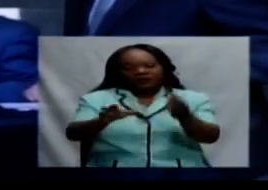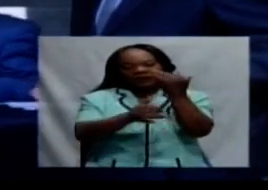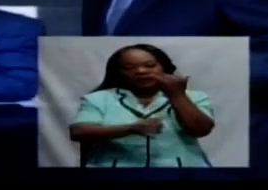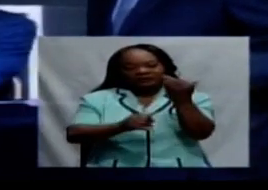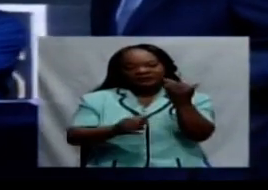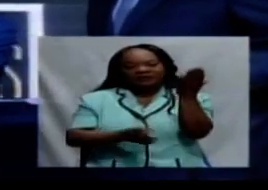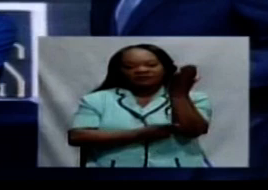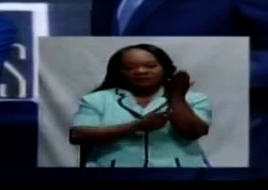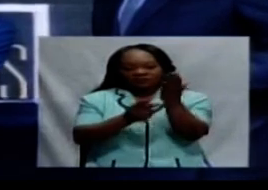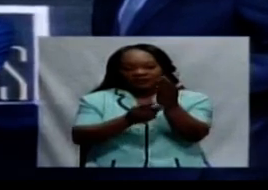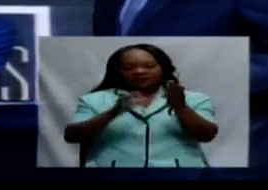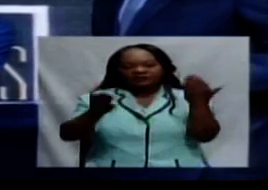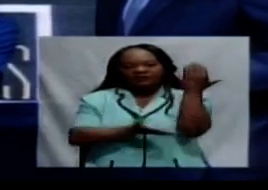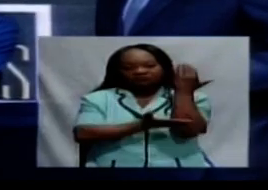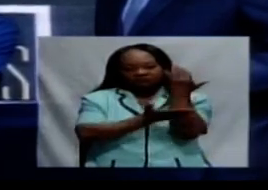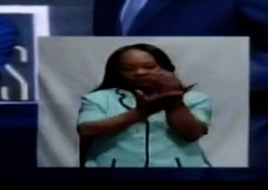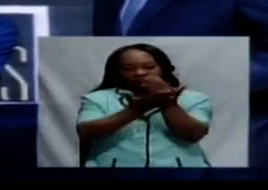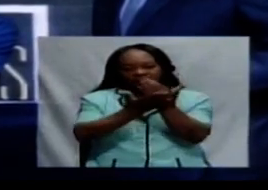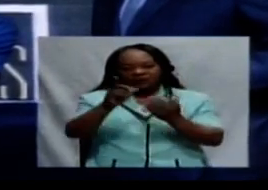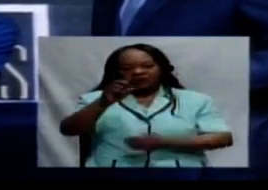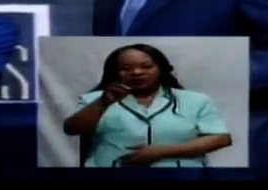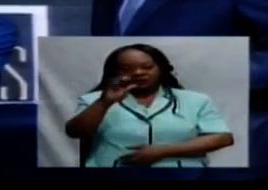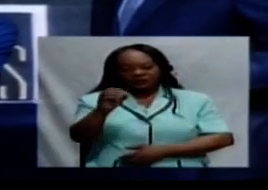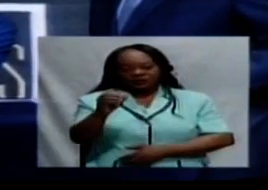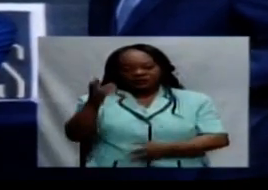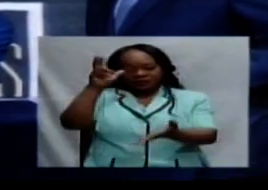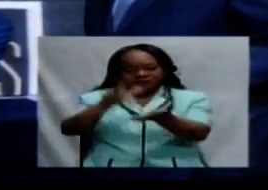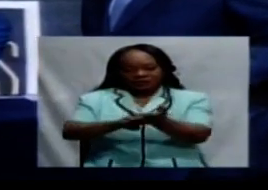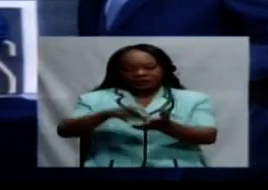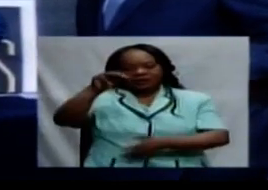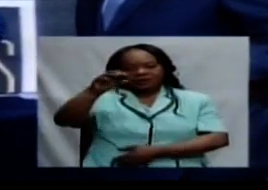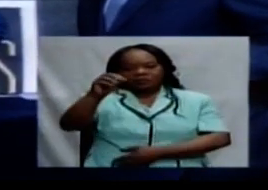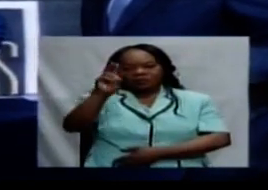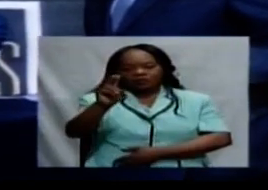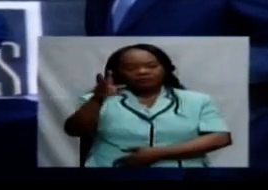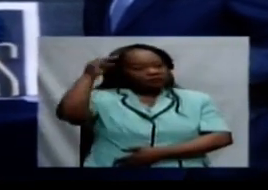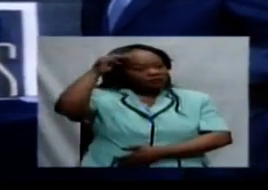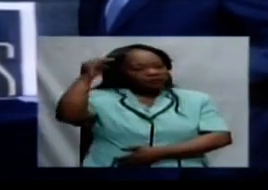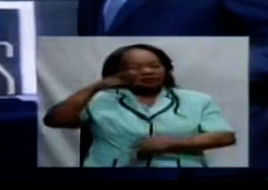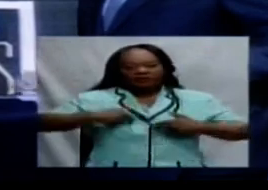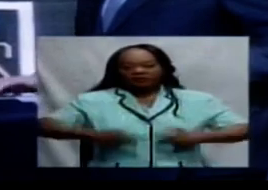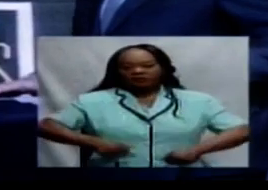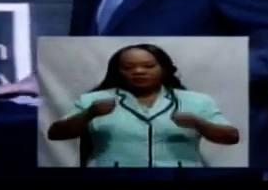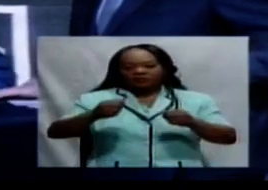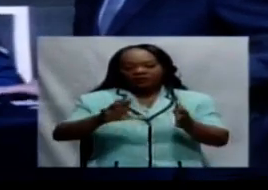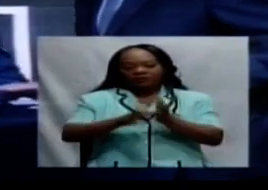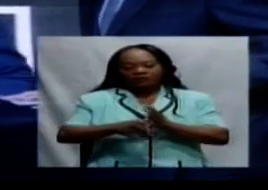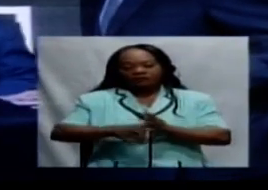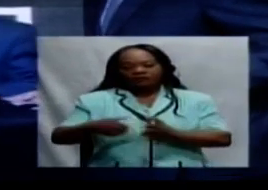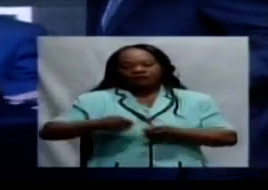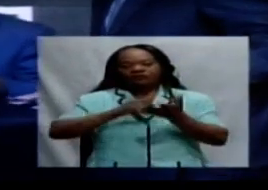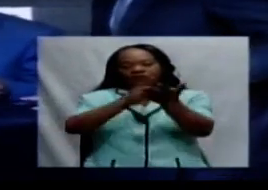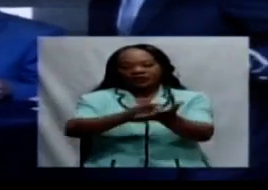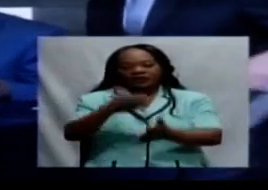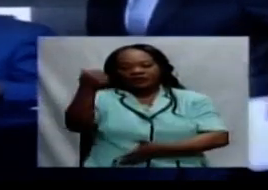is enhanced. The duo also signed a memorandum of understanding with the Ministry of Health, where they donated 10 million kwacha